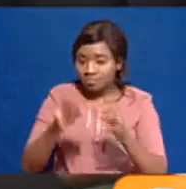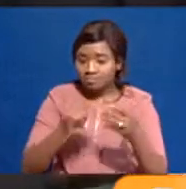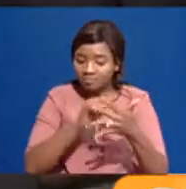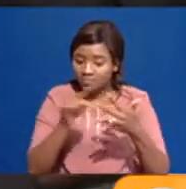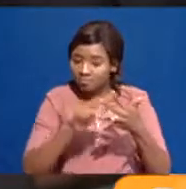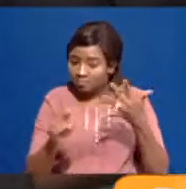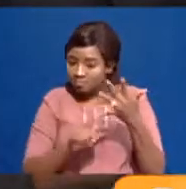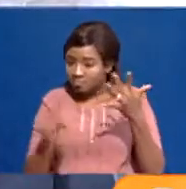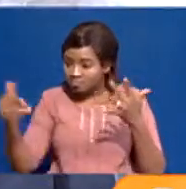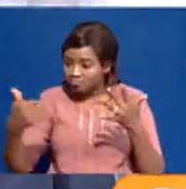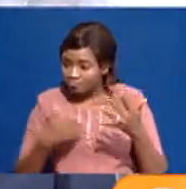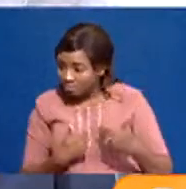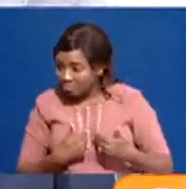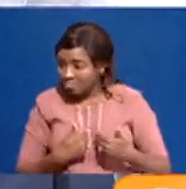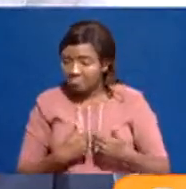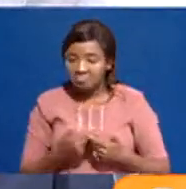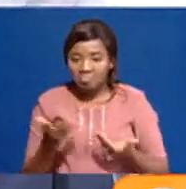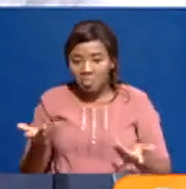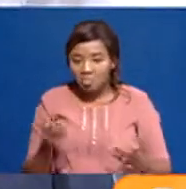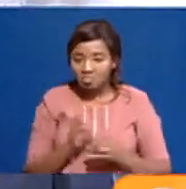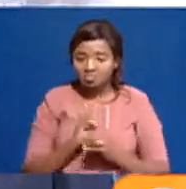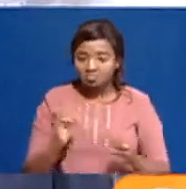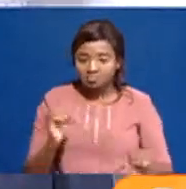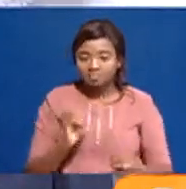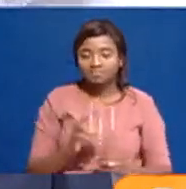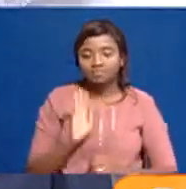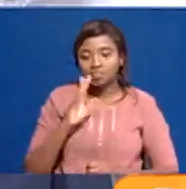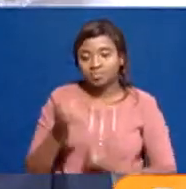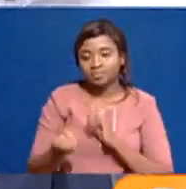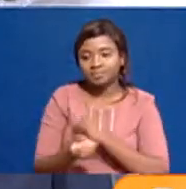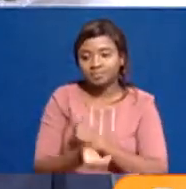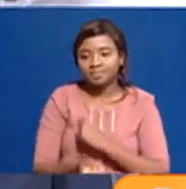of the government new shareholding of Telkom Kenya. Stephen Leto.